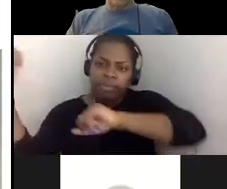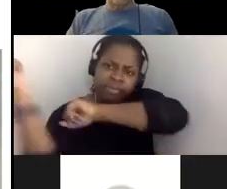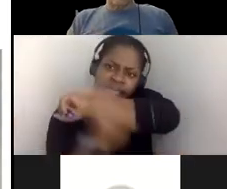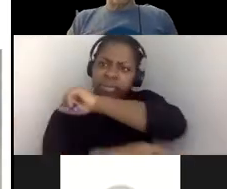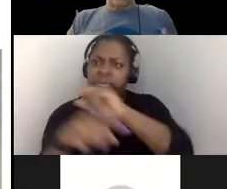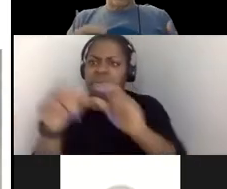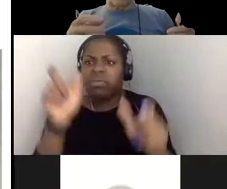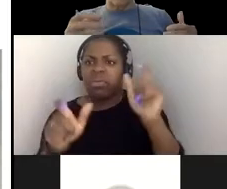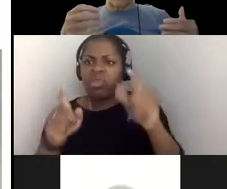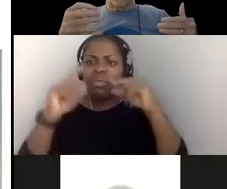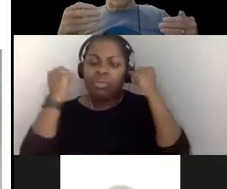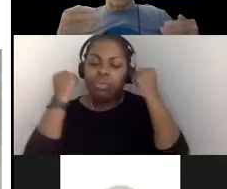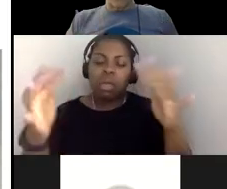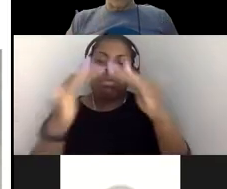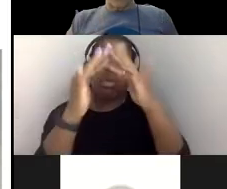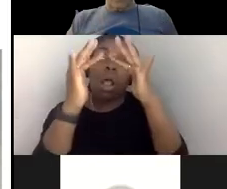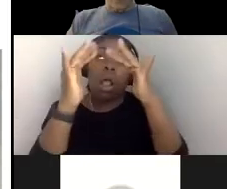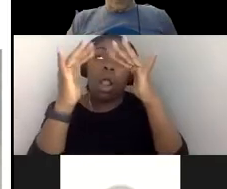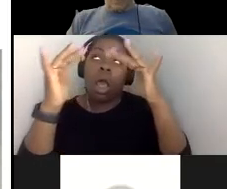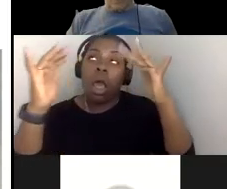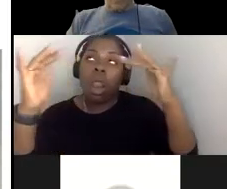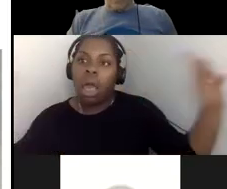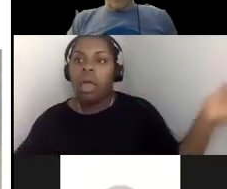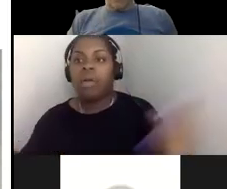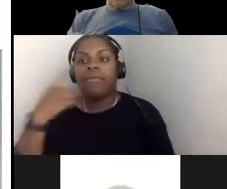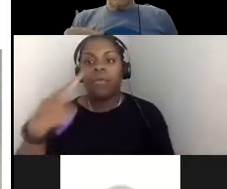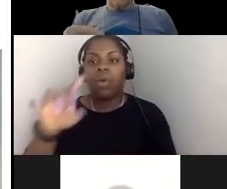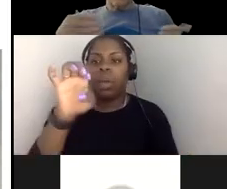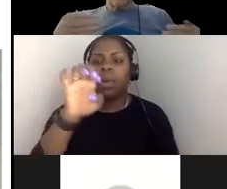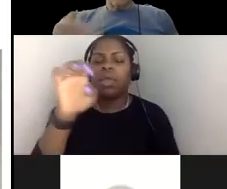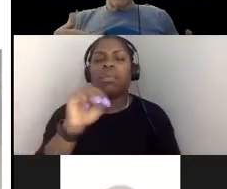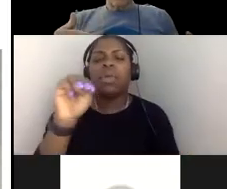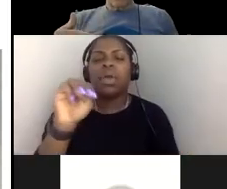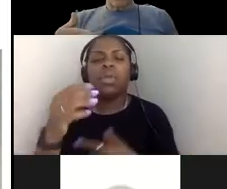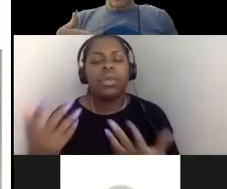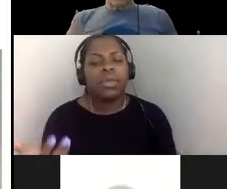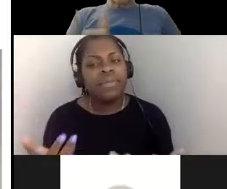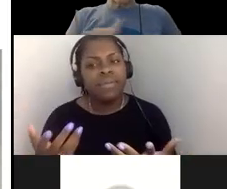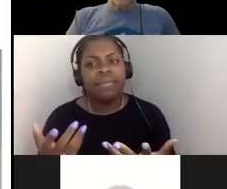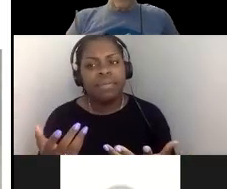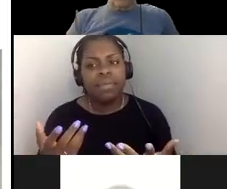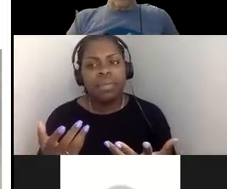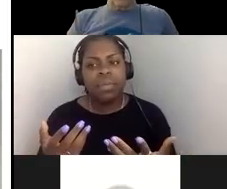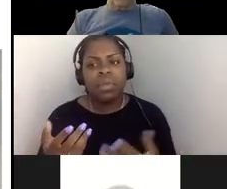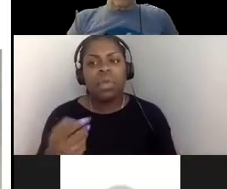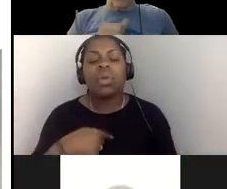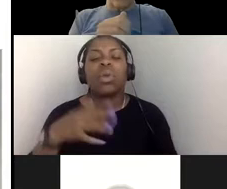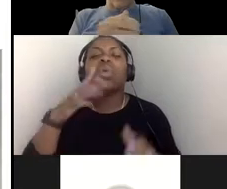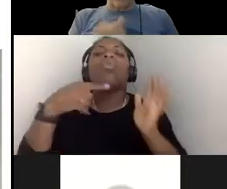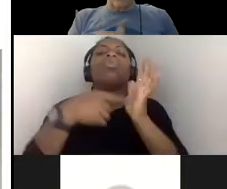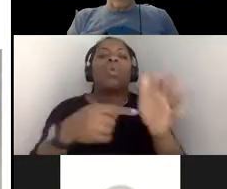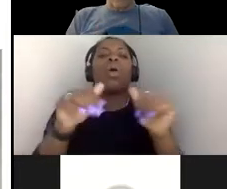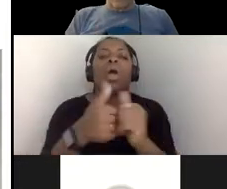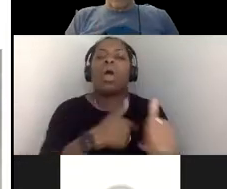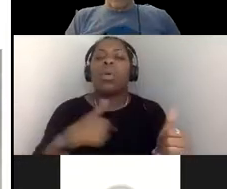There's a whole range of arguments for electronic monitoring. We're going to show you how we refute